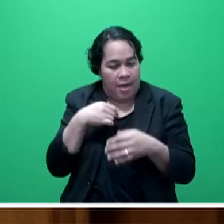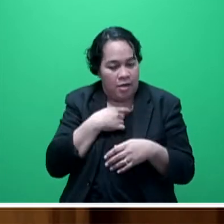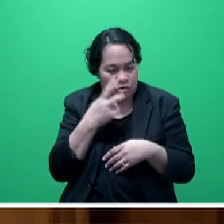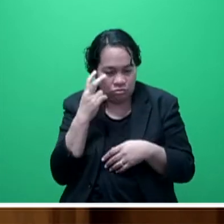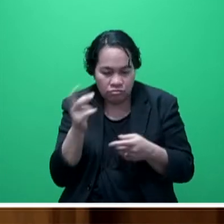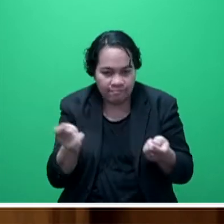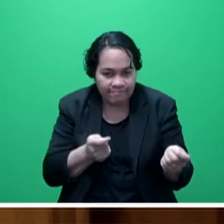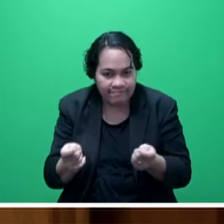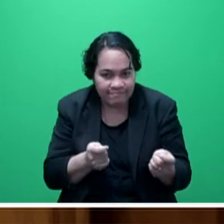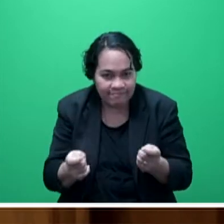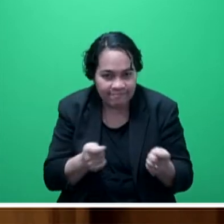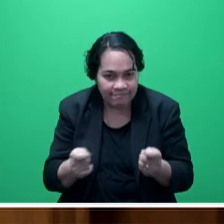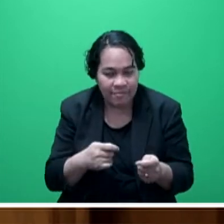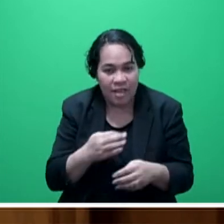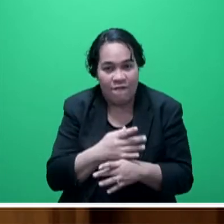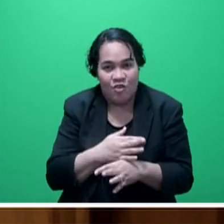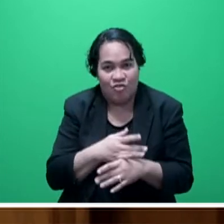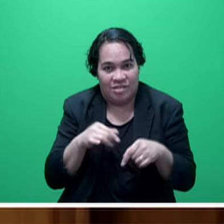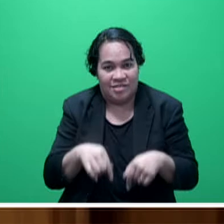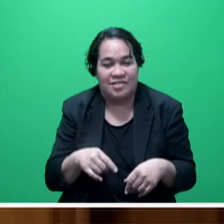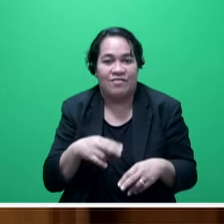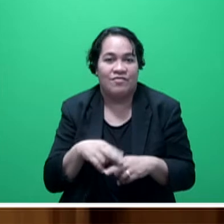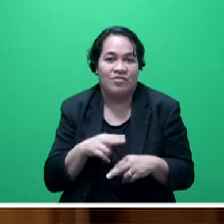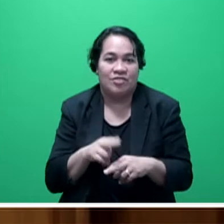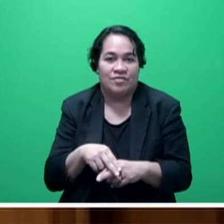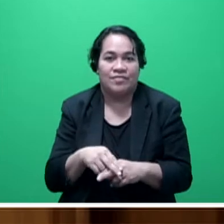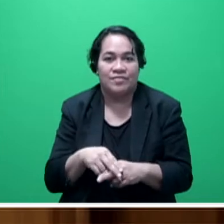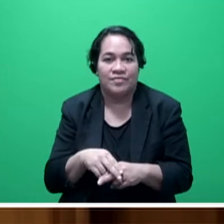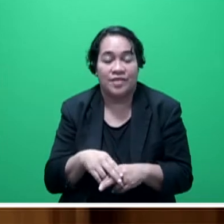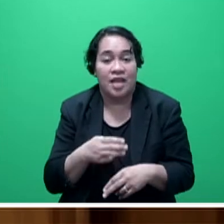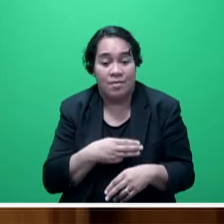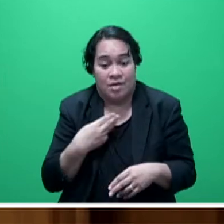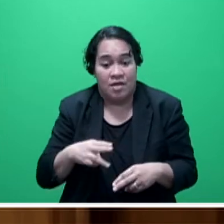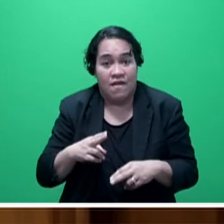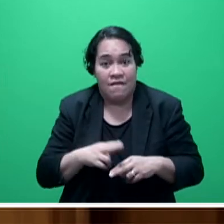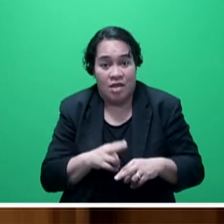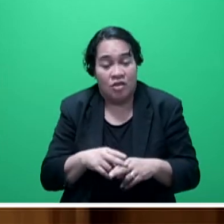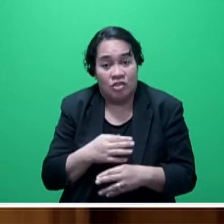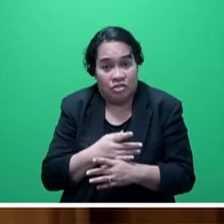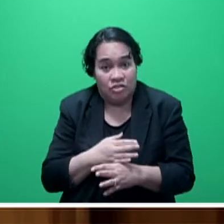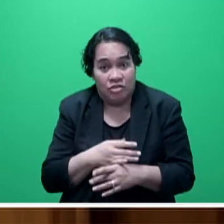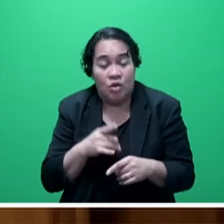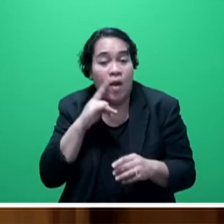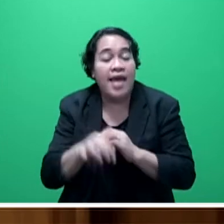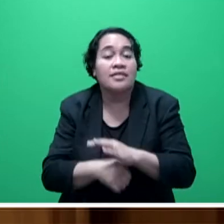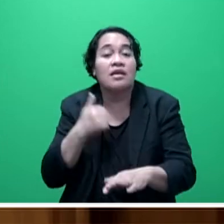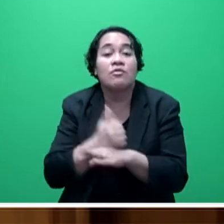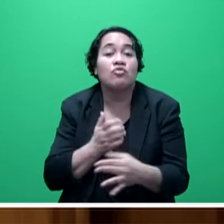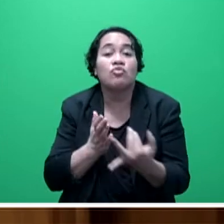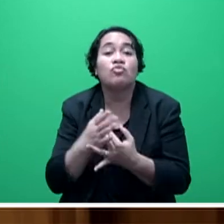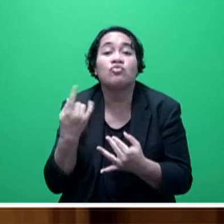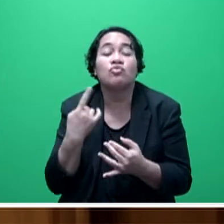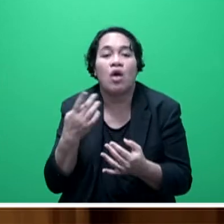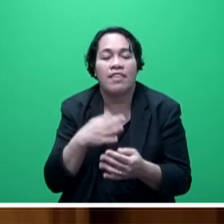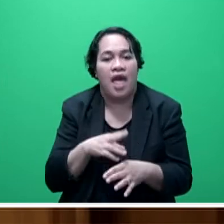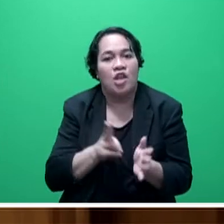fisheries. Honourable Speaker, sir, the Inshore Fisheries Division, which was established through the assistance of the New